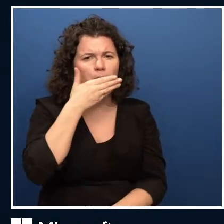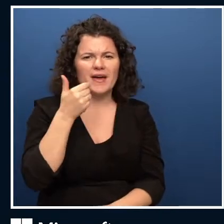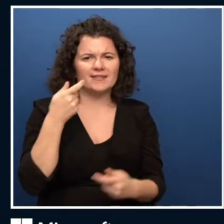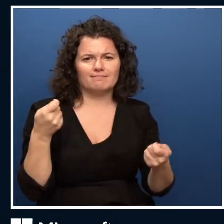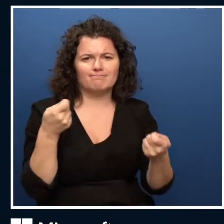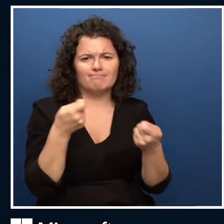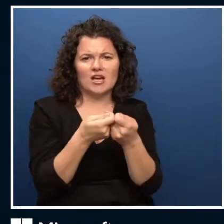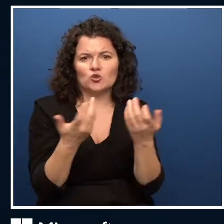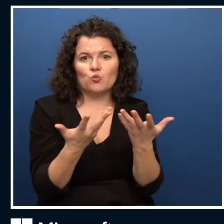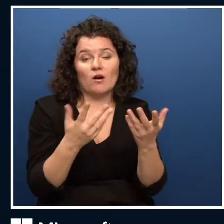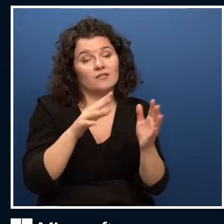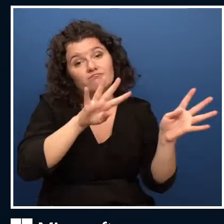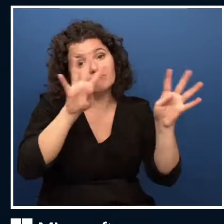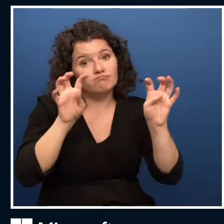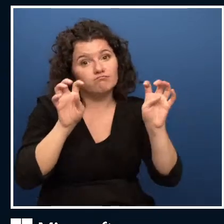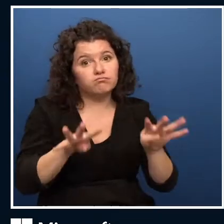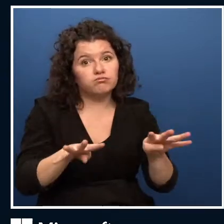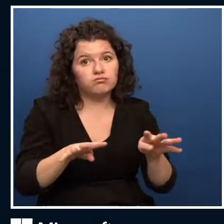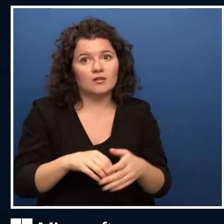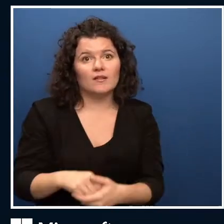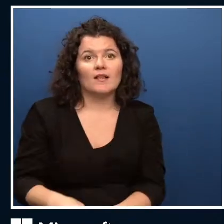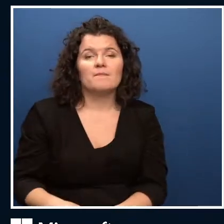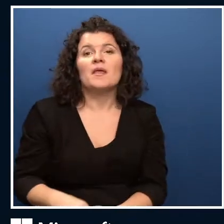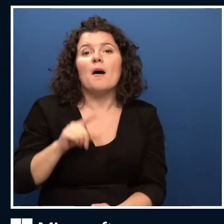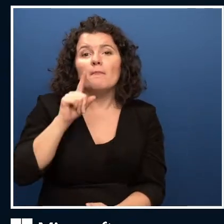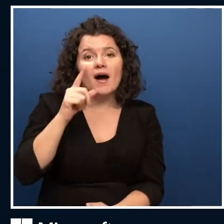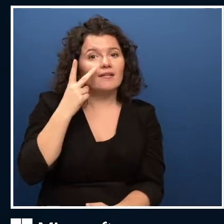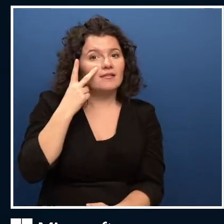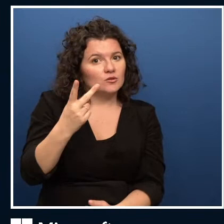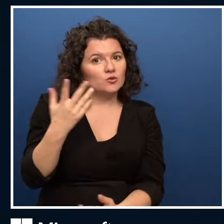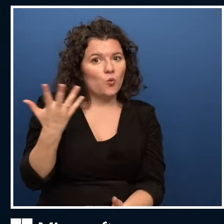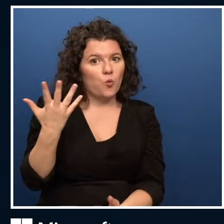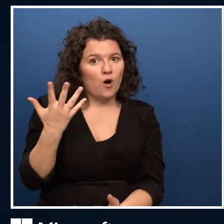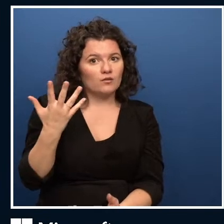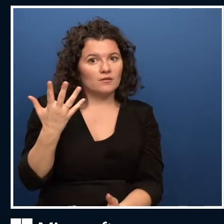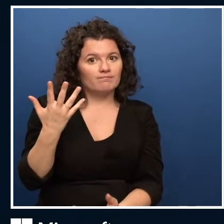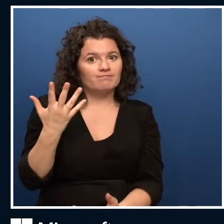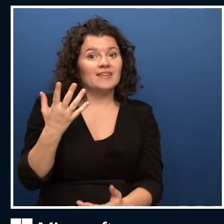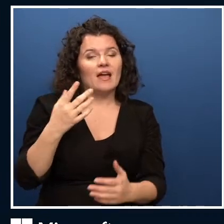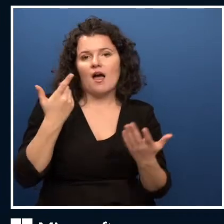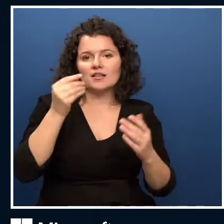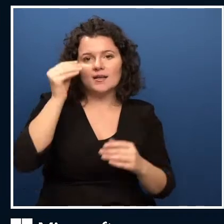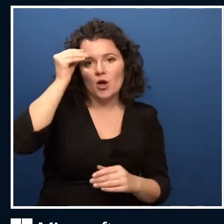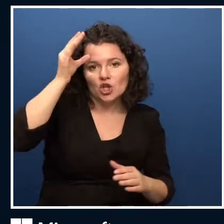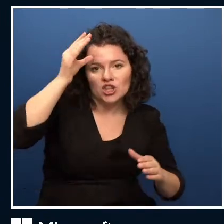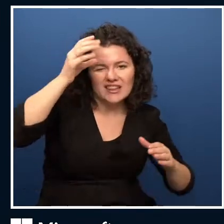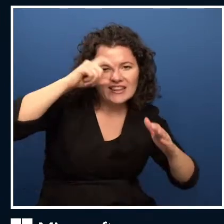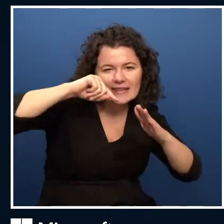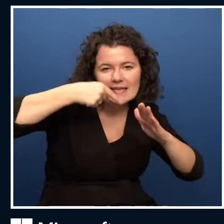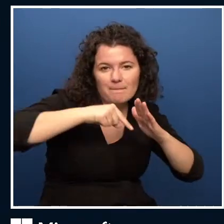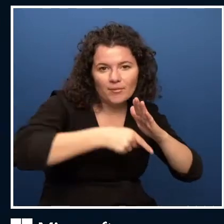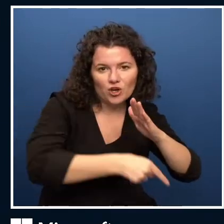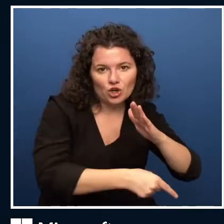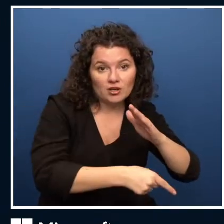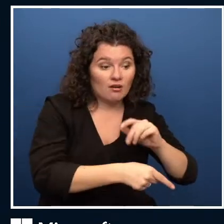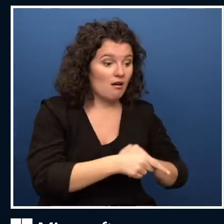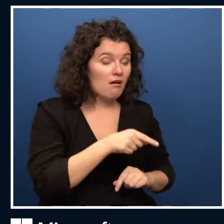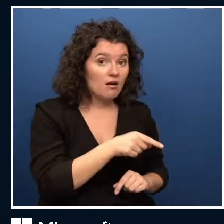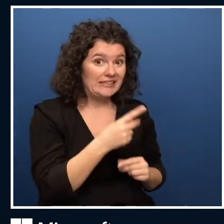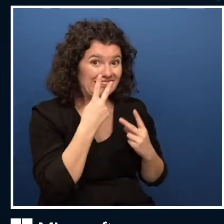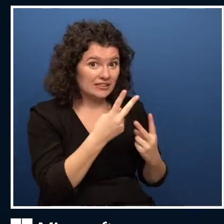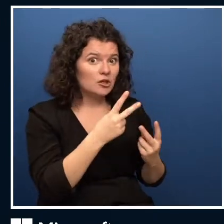row of revolutions inside deep learning. We have such a lot